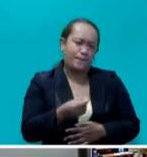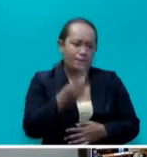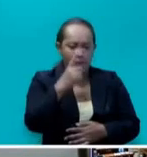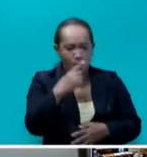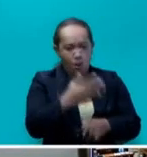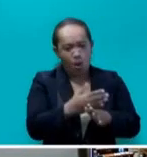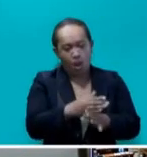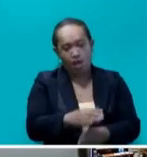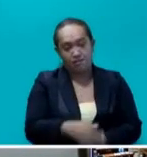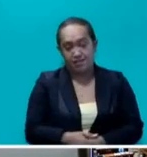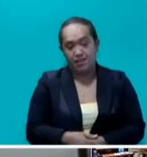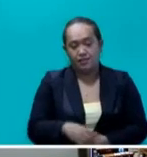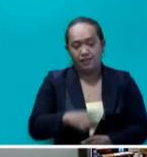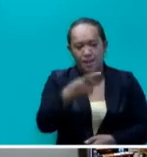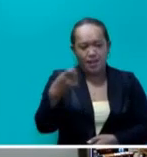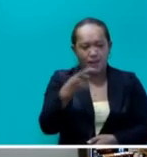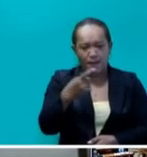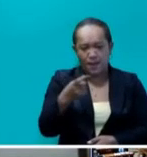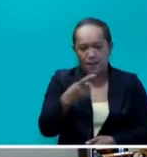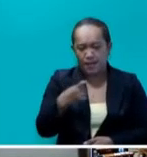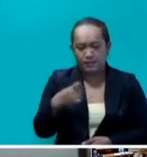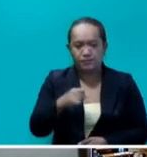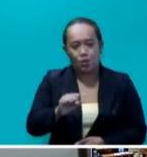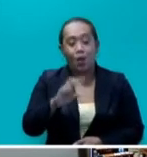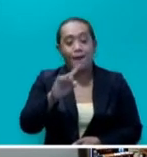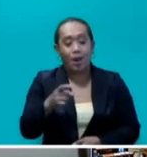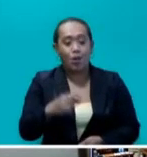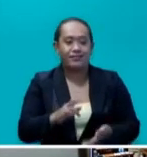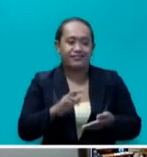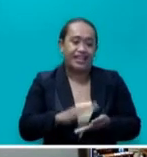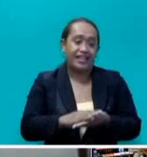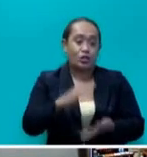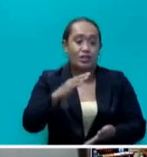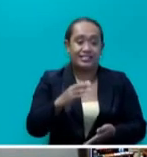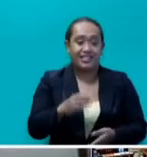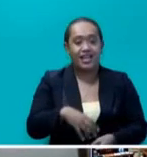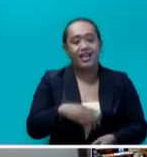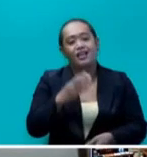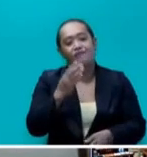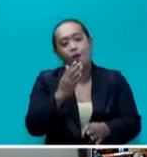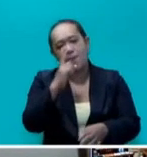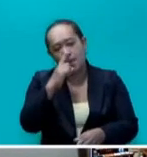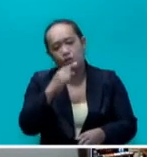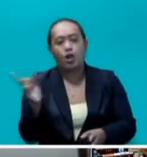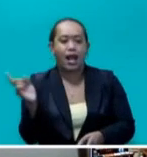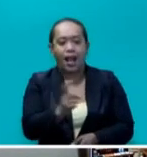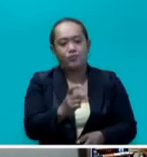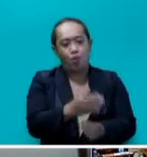not see any reductions in employment, but hopefully also see increase in employment numbers. Mr. Speaker,